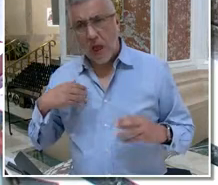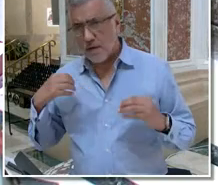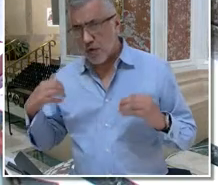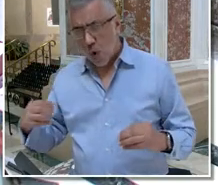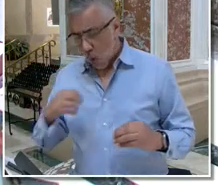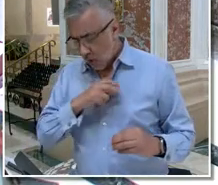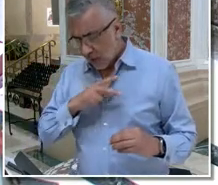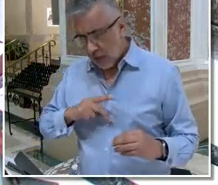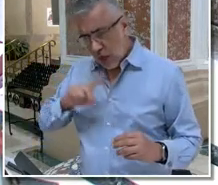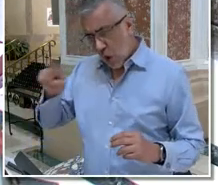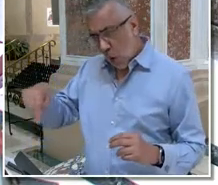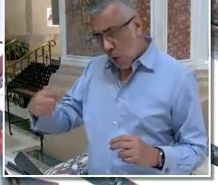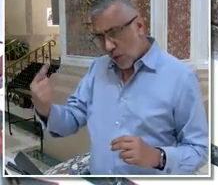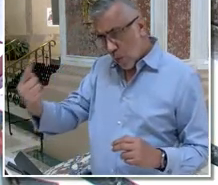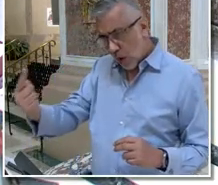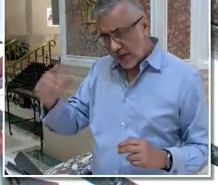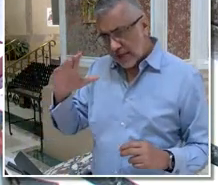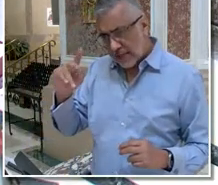king but Caesar."